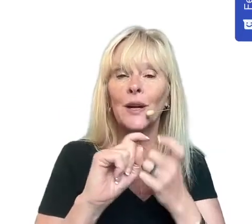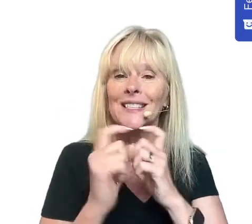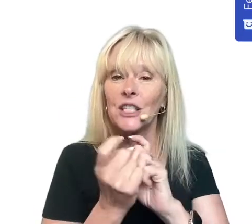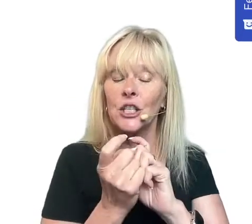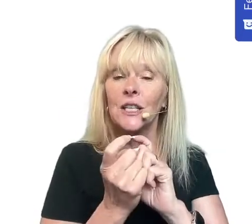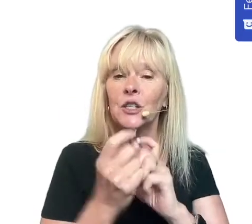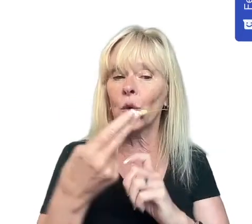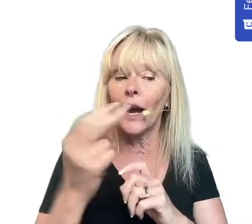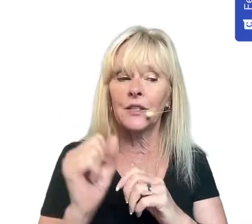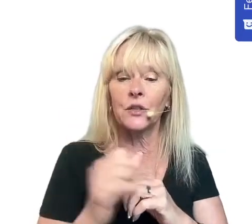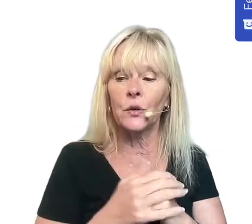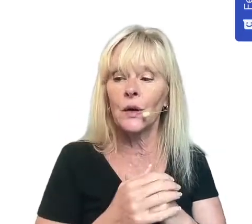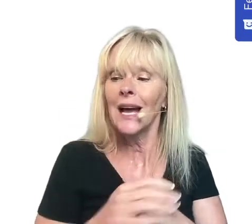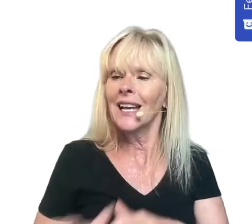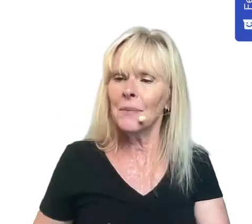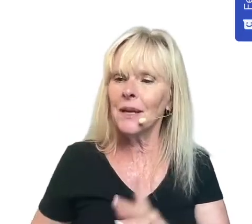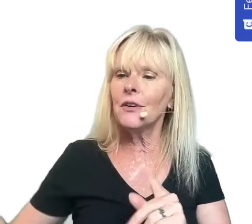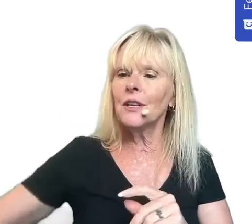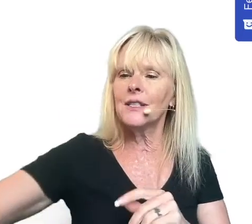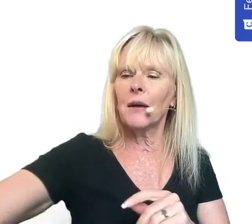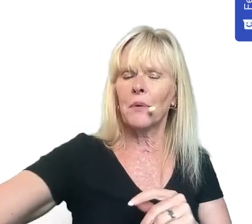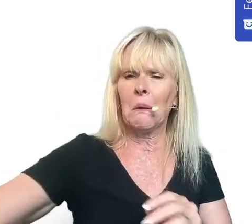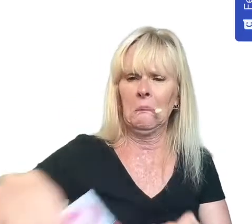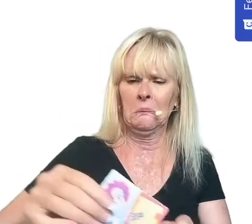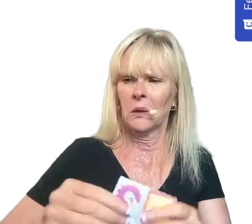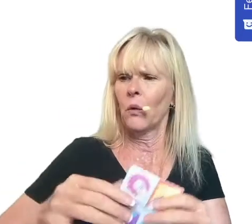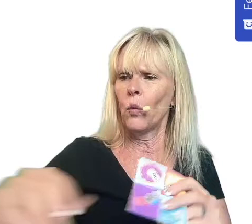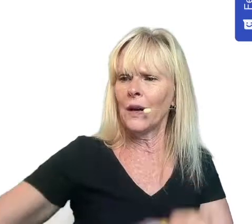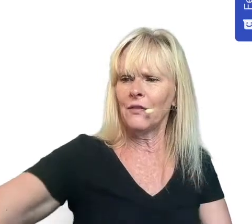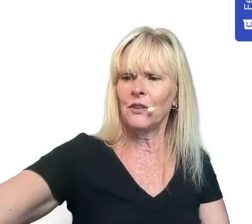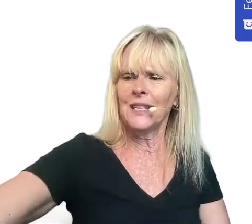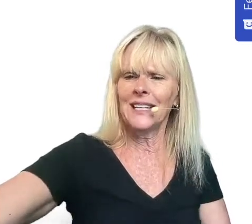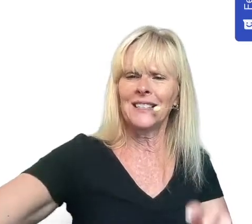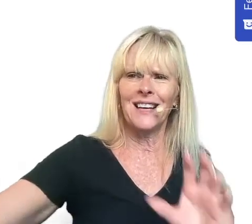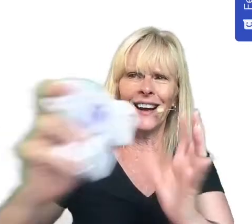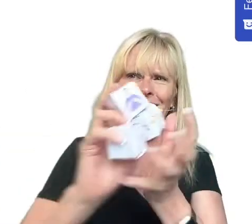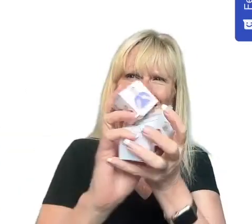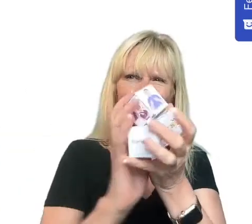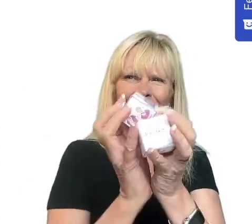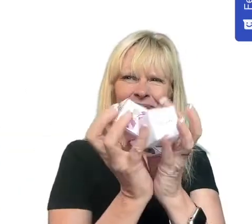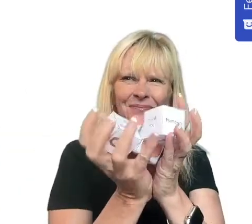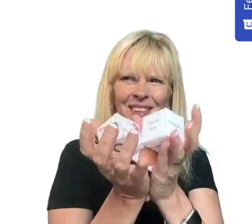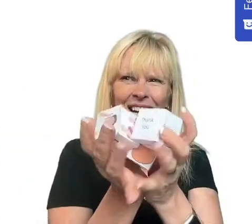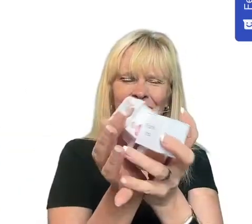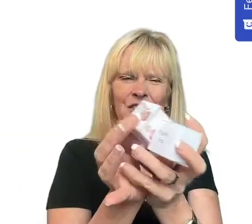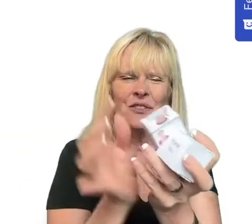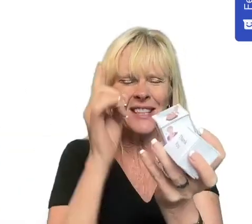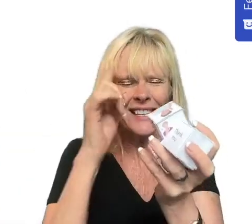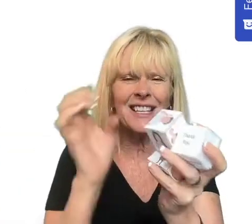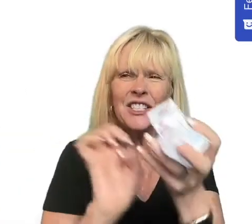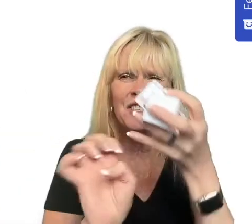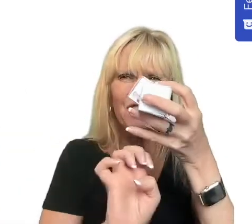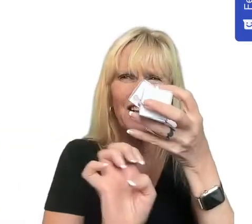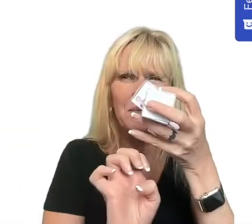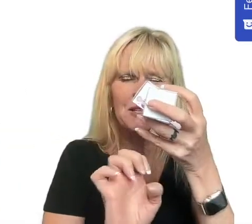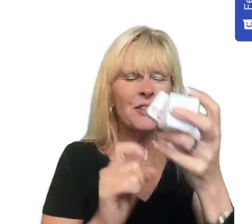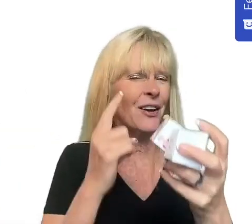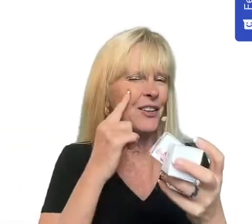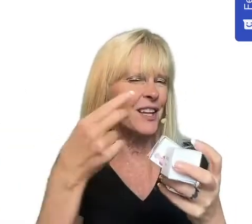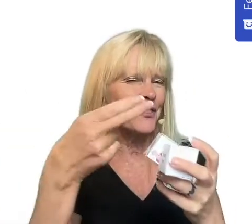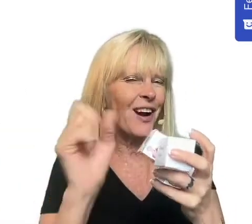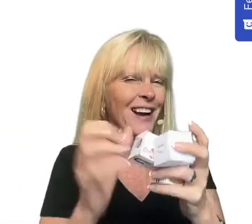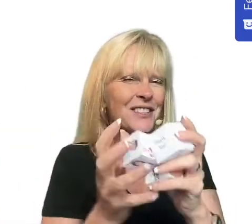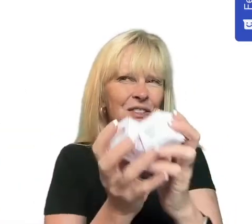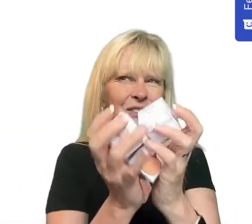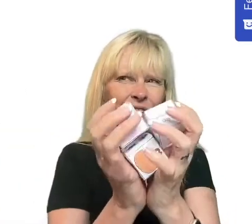to transition it to high school. Let me give you an example. What if you needed dice? Do you think that's just for elementary, or